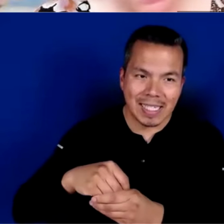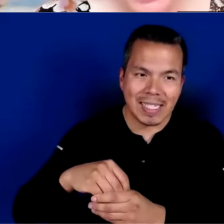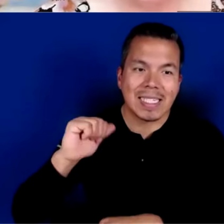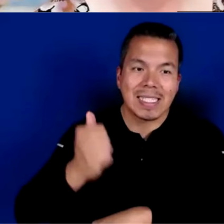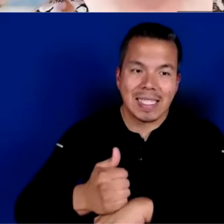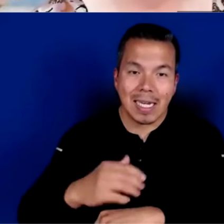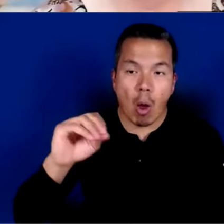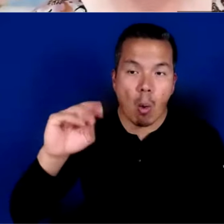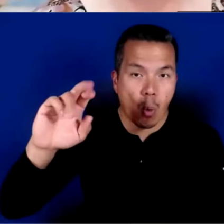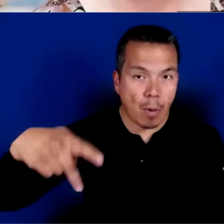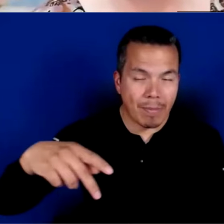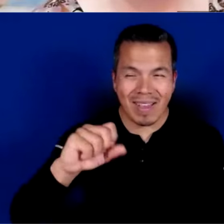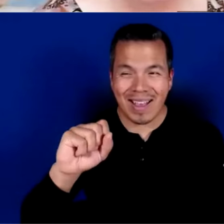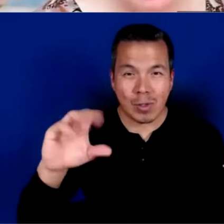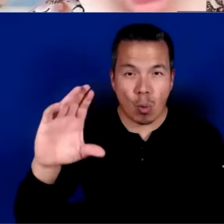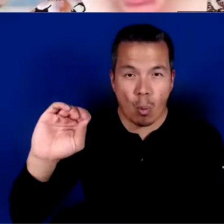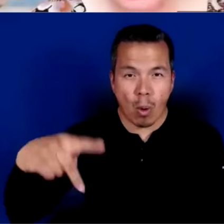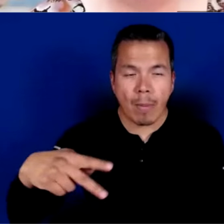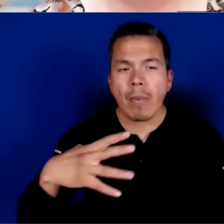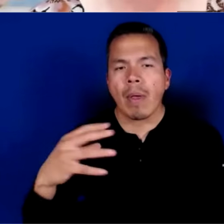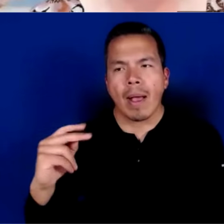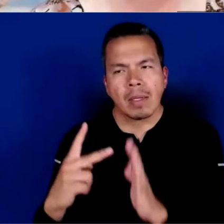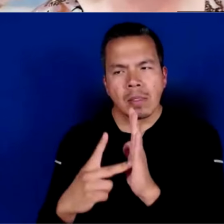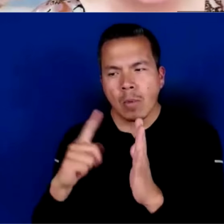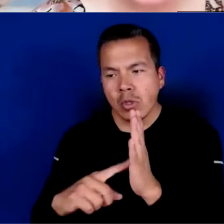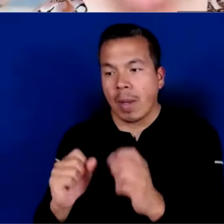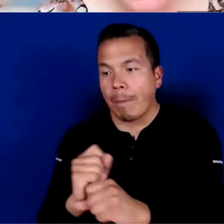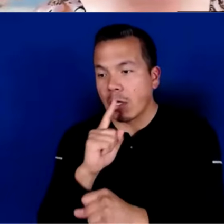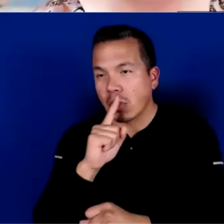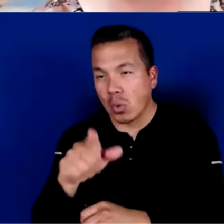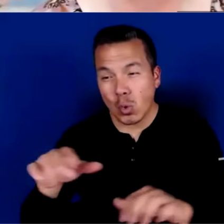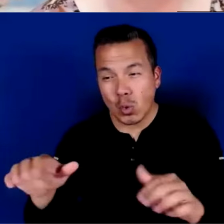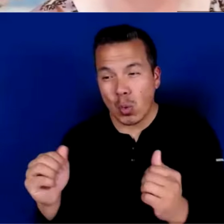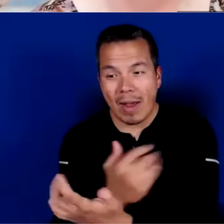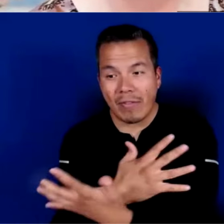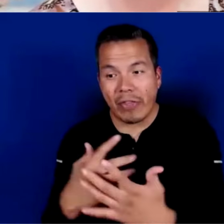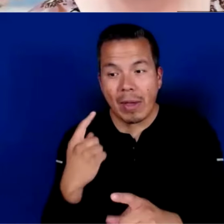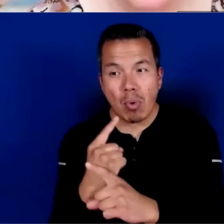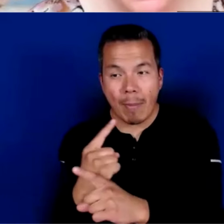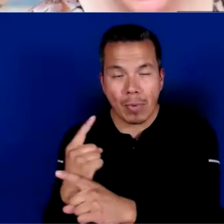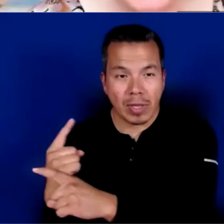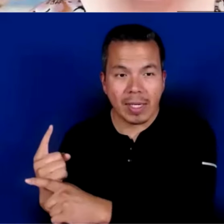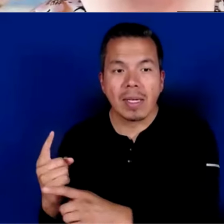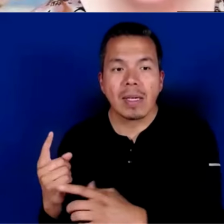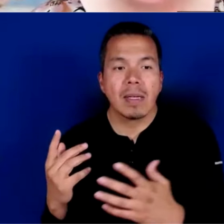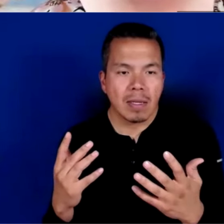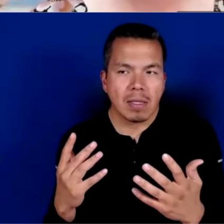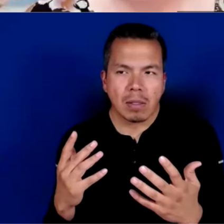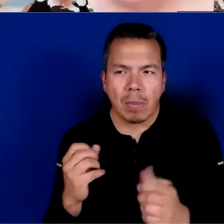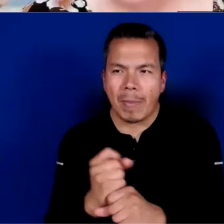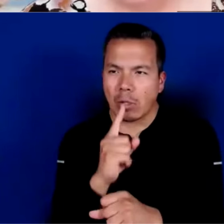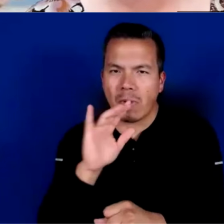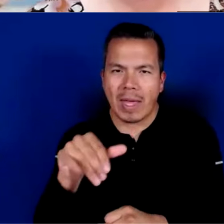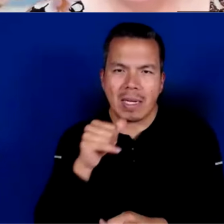up corporations and that you double check and make sure you're doing everything properly so that that doesn't